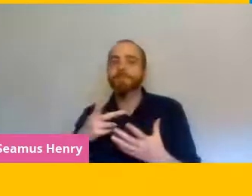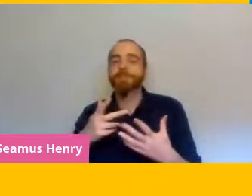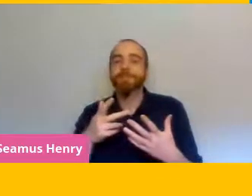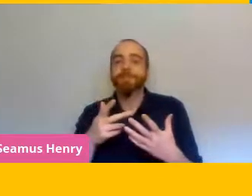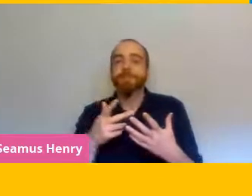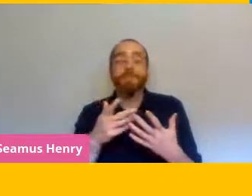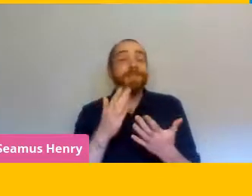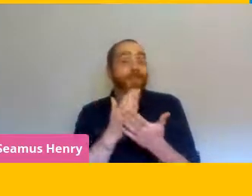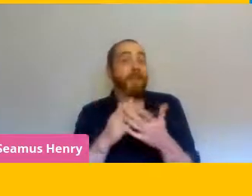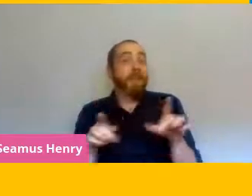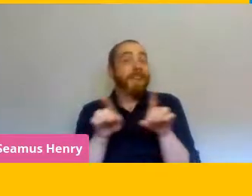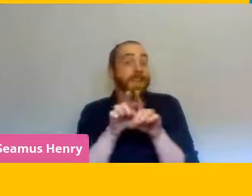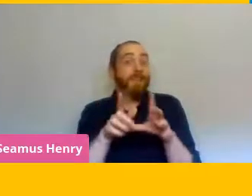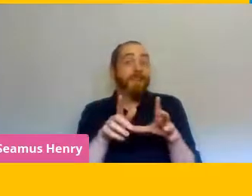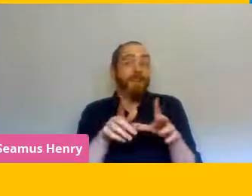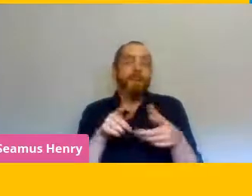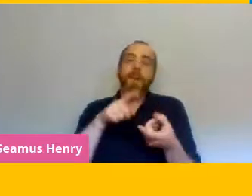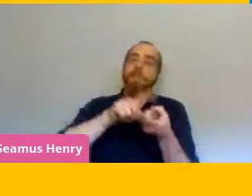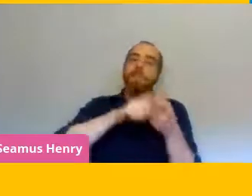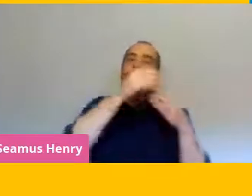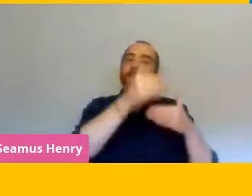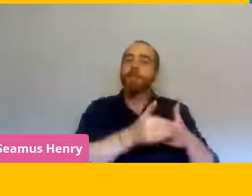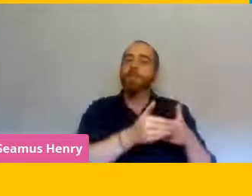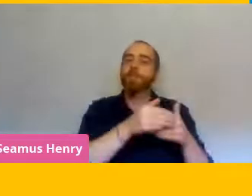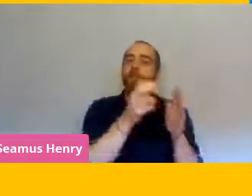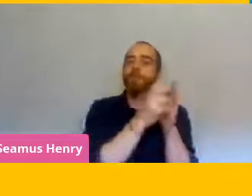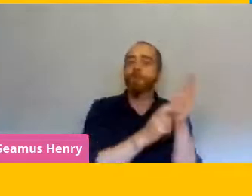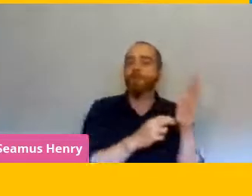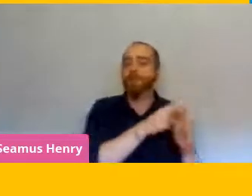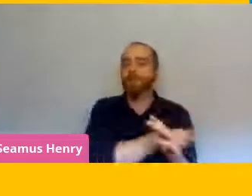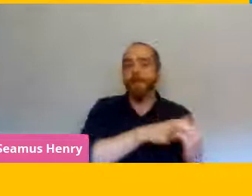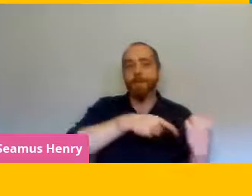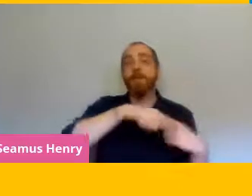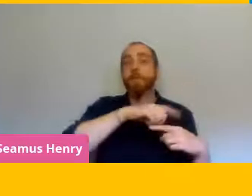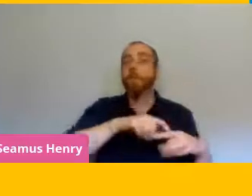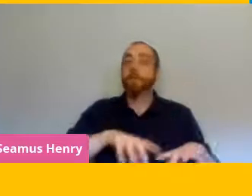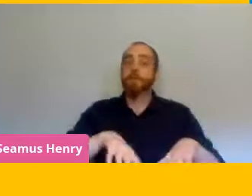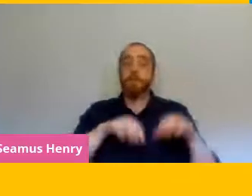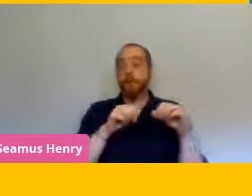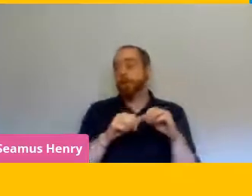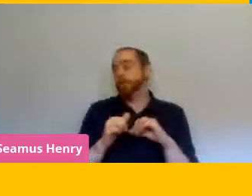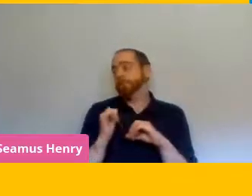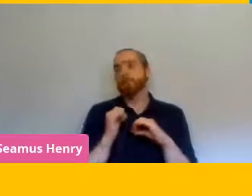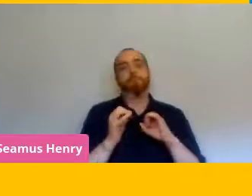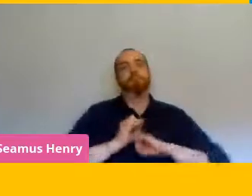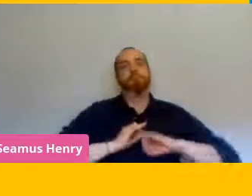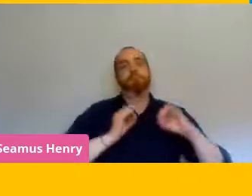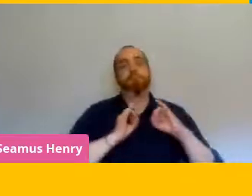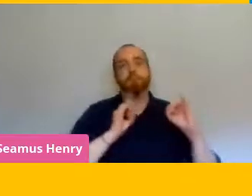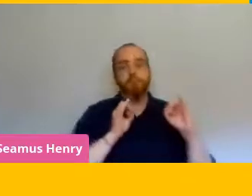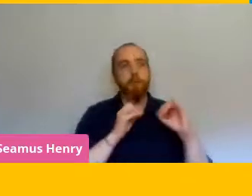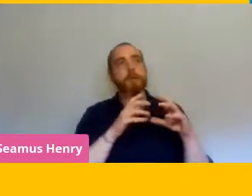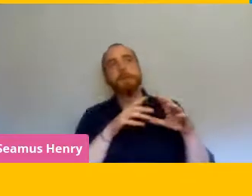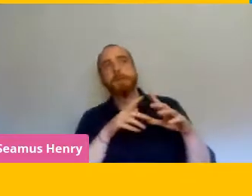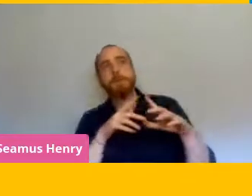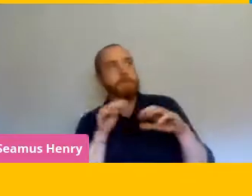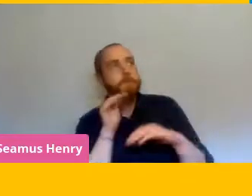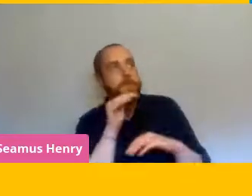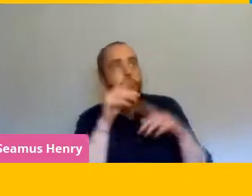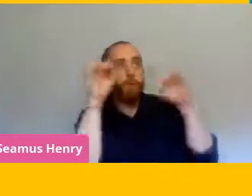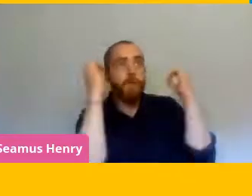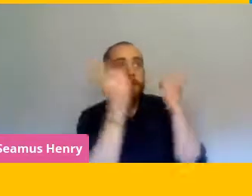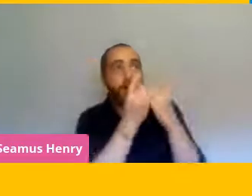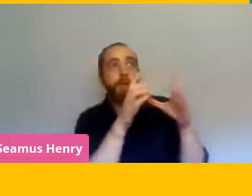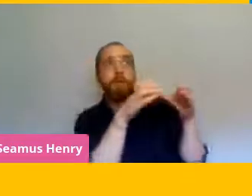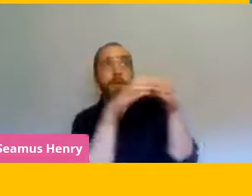contract staff. So at the start of the crisis, we pushed the university to take a proactive approach, asking departments